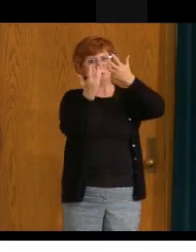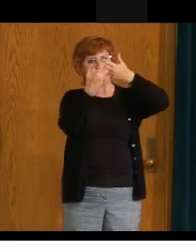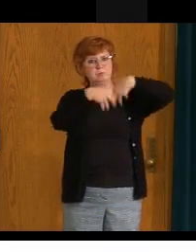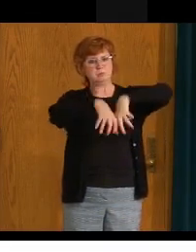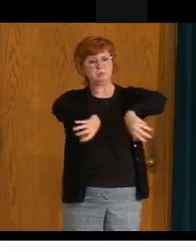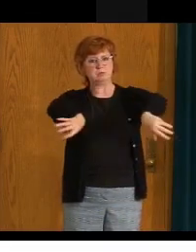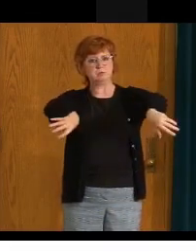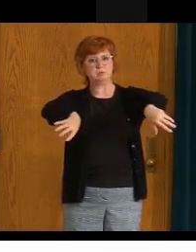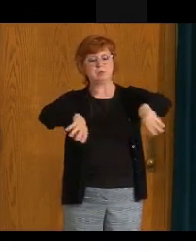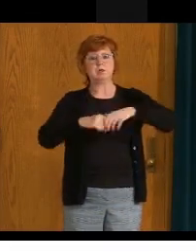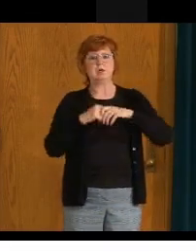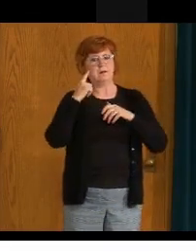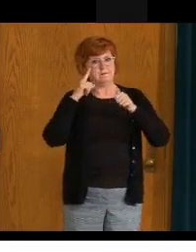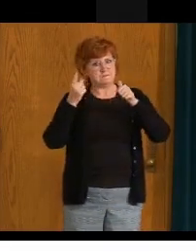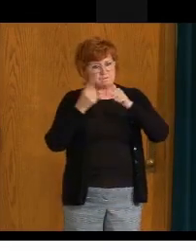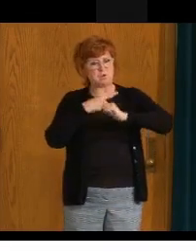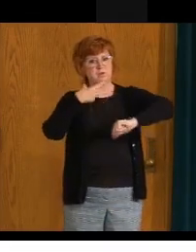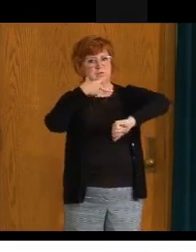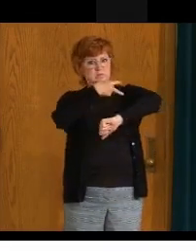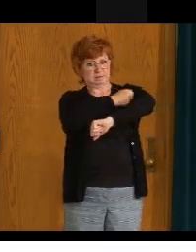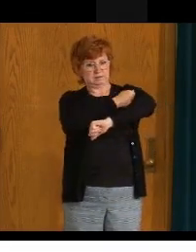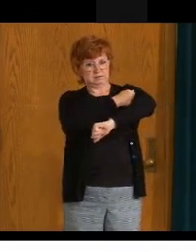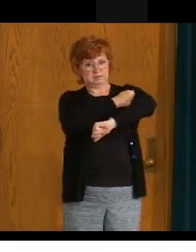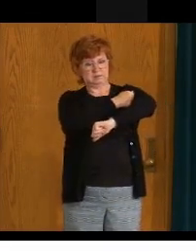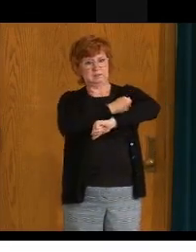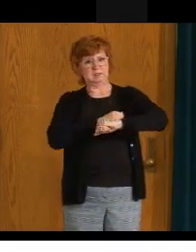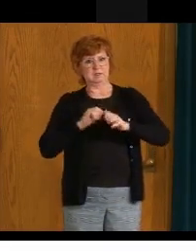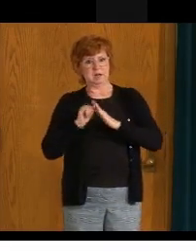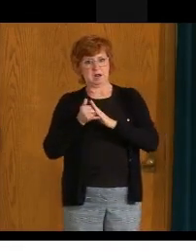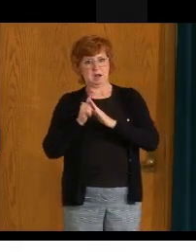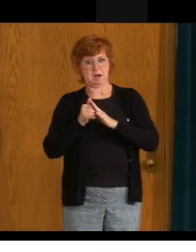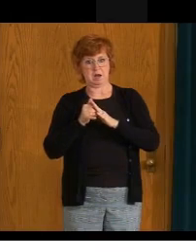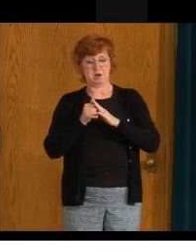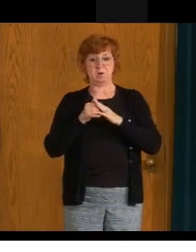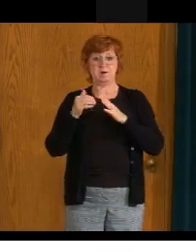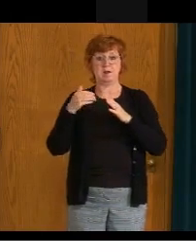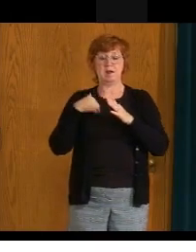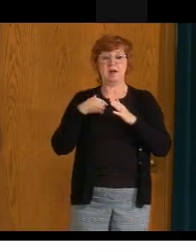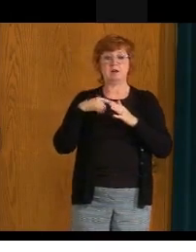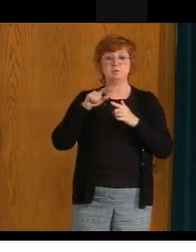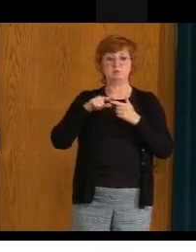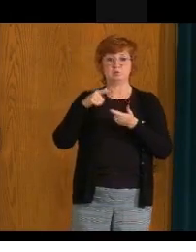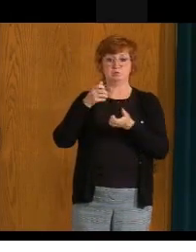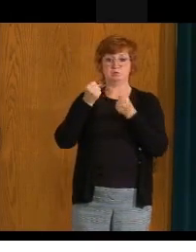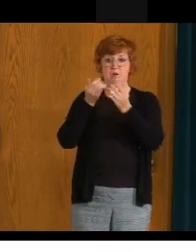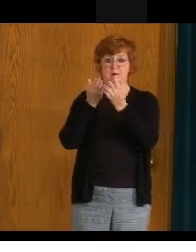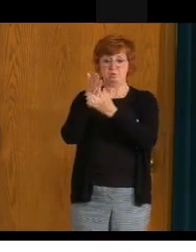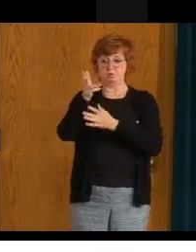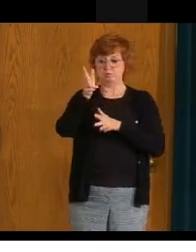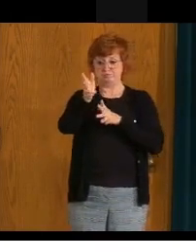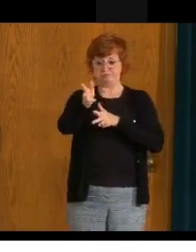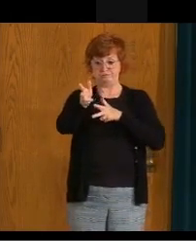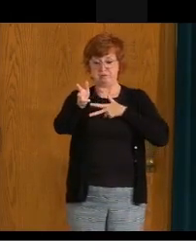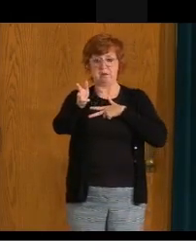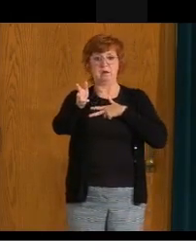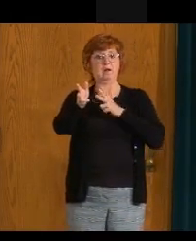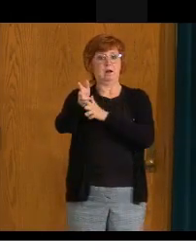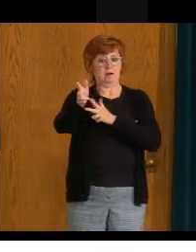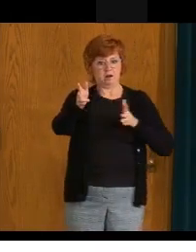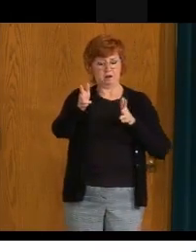fast pass lanes, and other ways to make it as easy as possible for people to get their first dose. We're going to bring